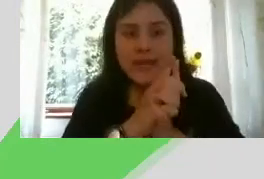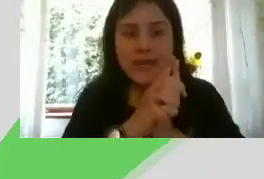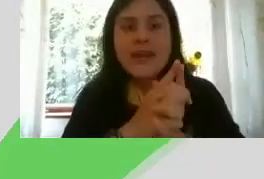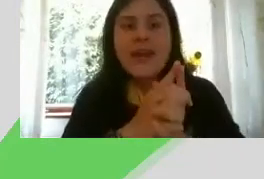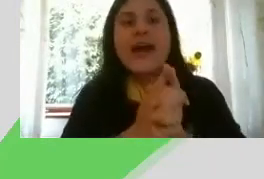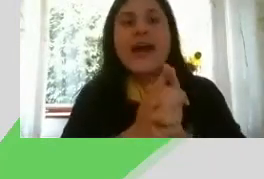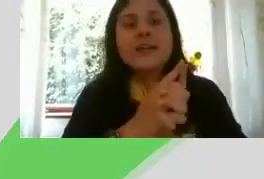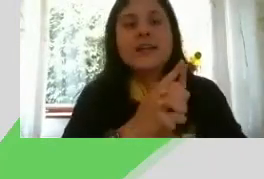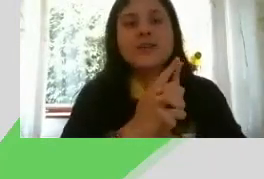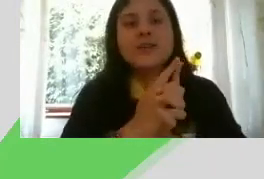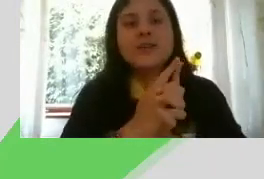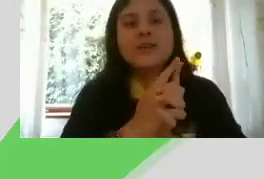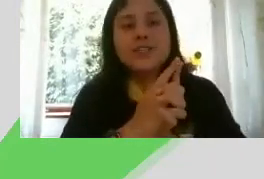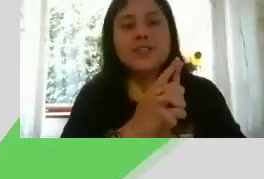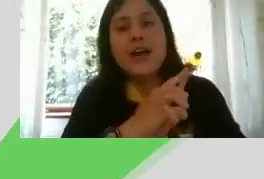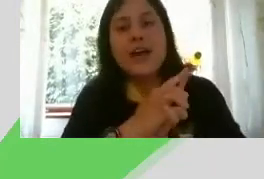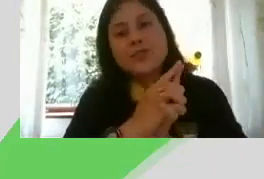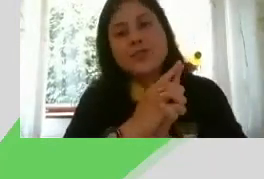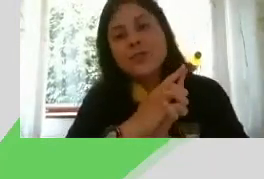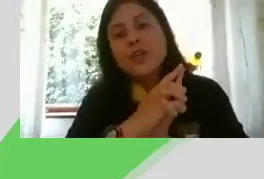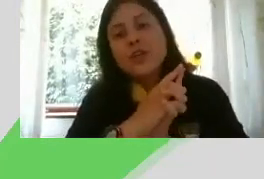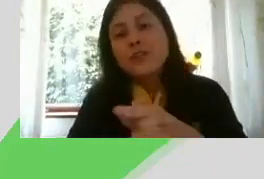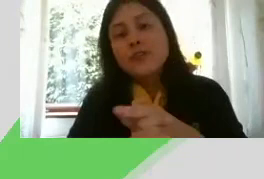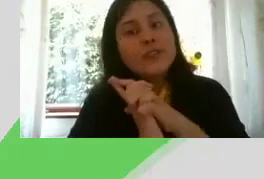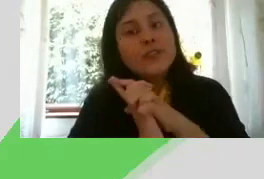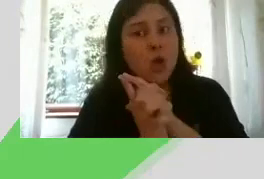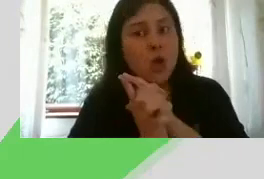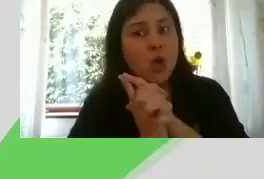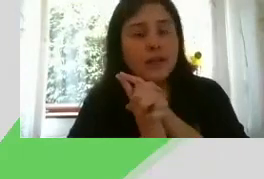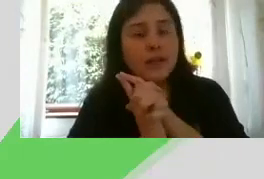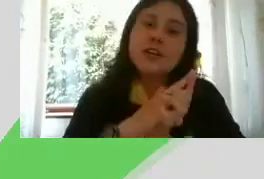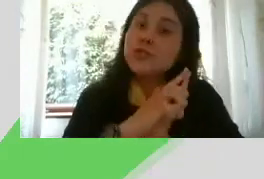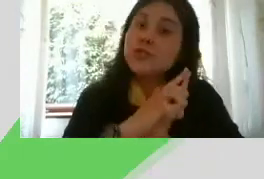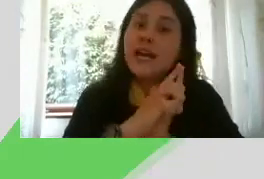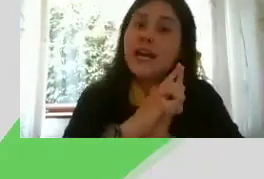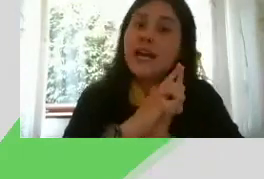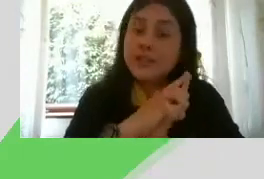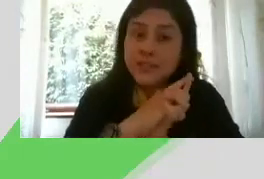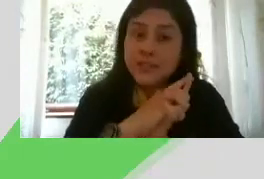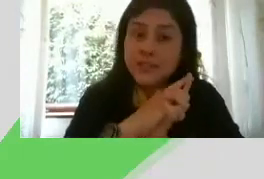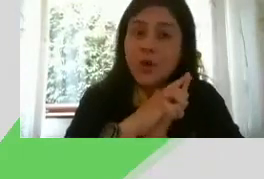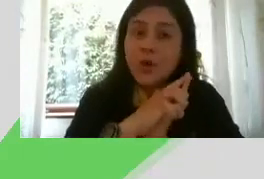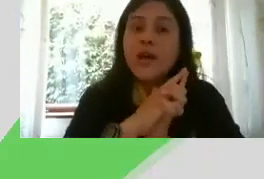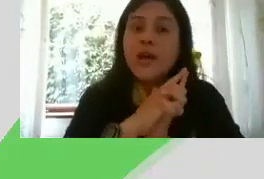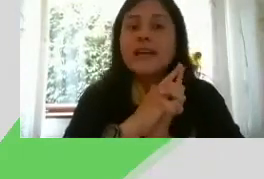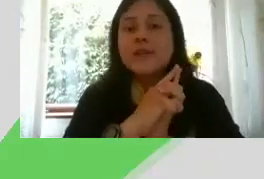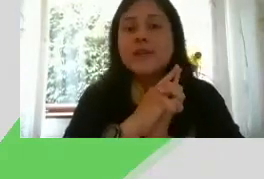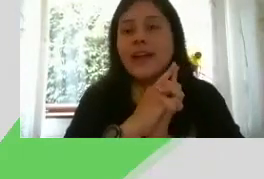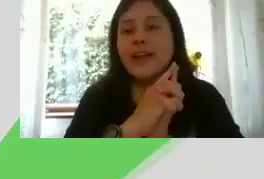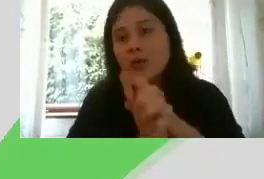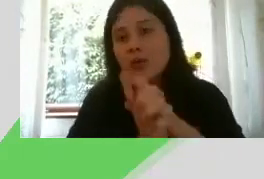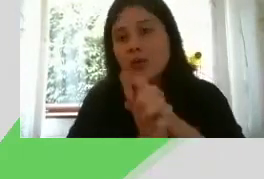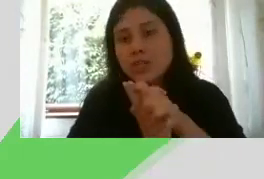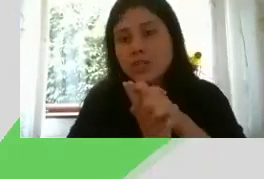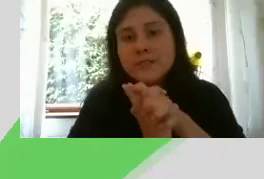today, and you need now to look for another song, and I encourage it to be a Christian song that you can have